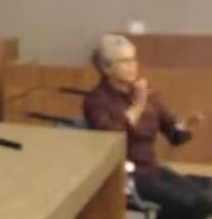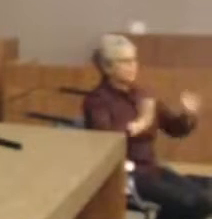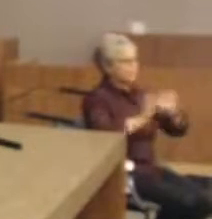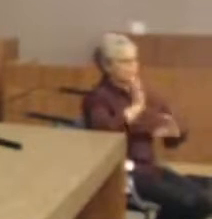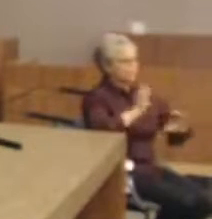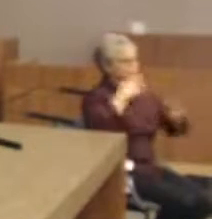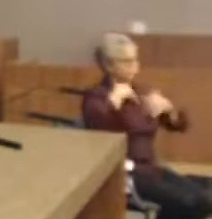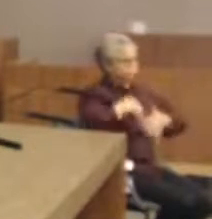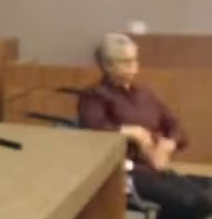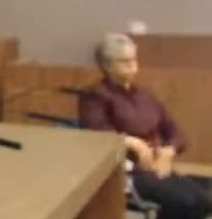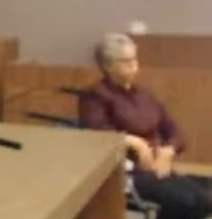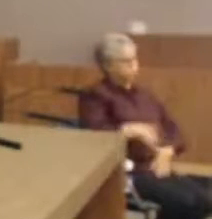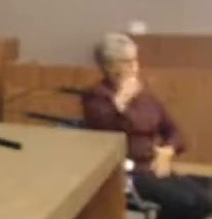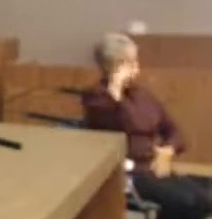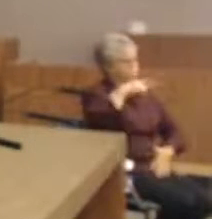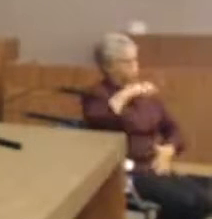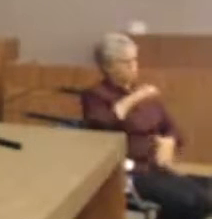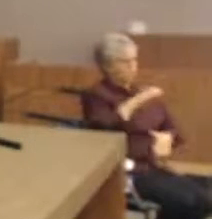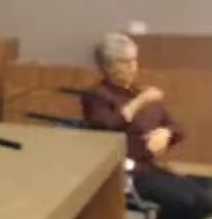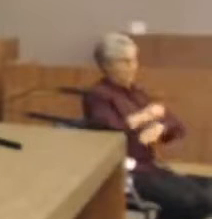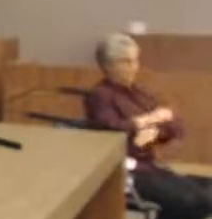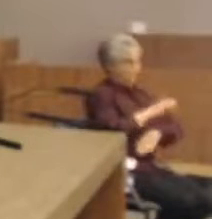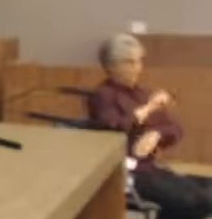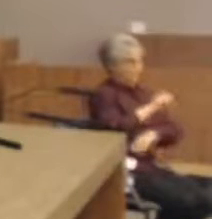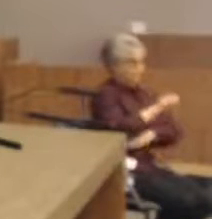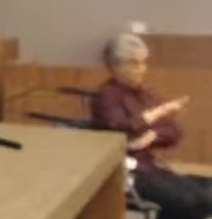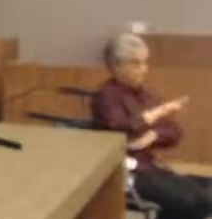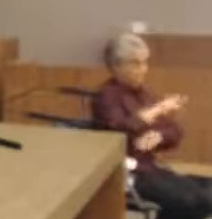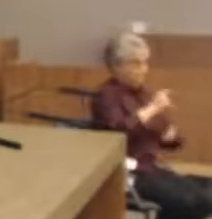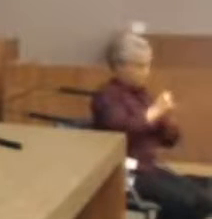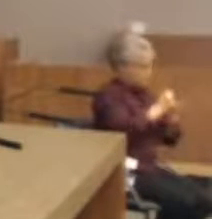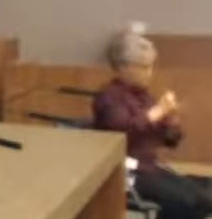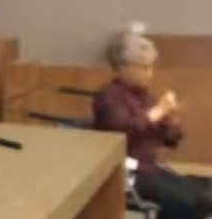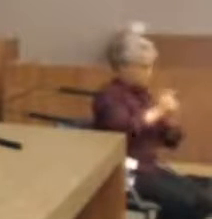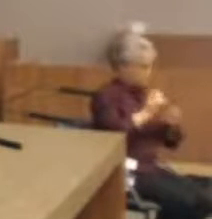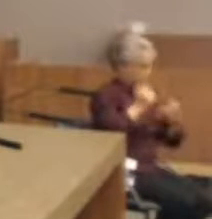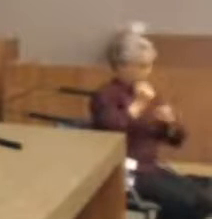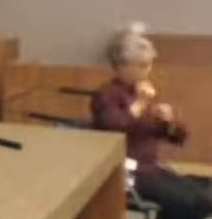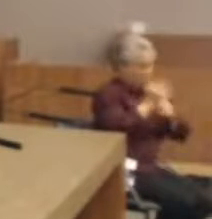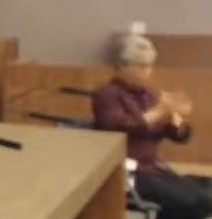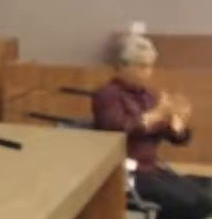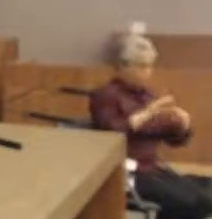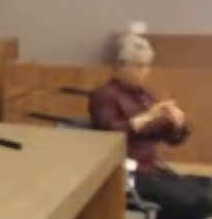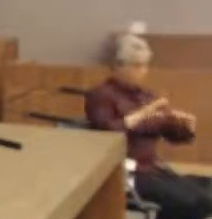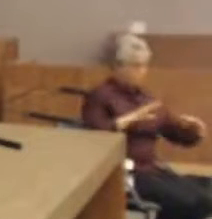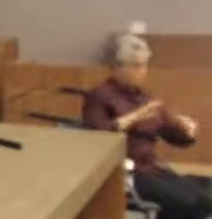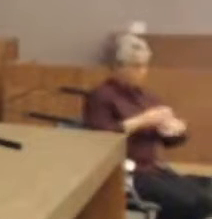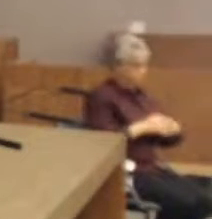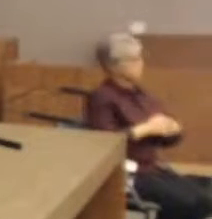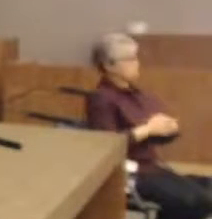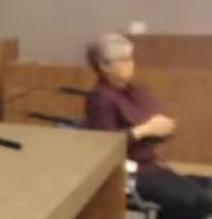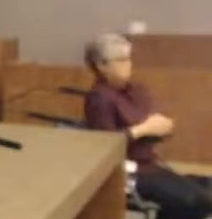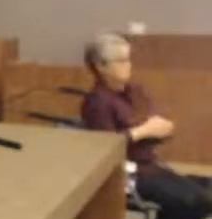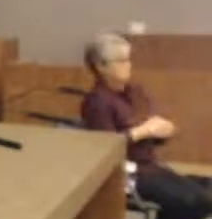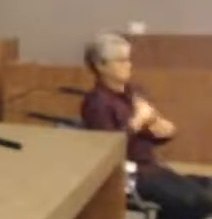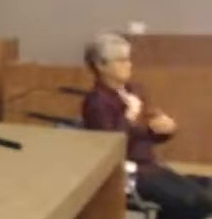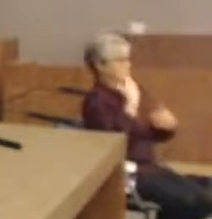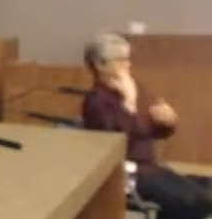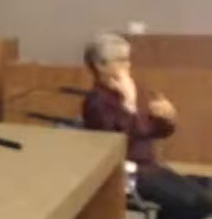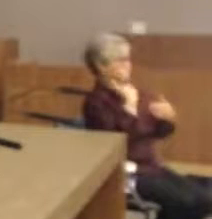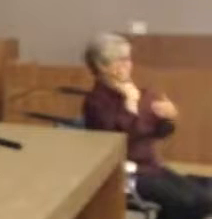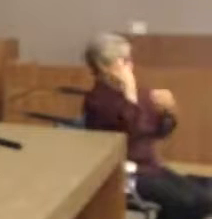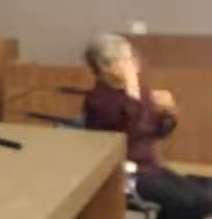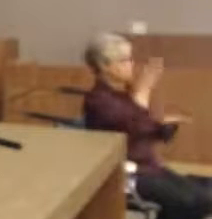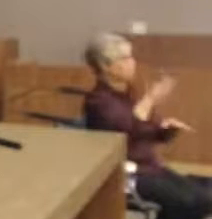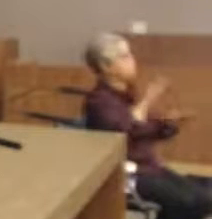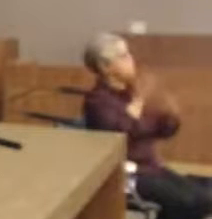Yeah. That's not my area of research, so I don't know, but I know that the trauma associated with someone, you know, feeling like their life is in jeopardy or their